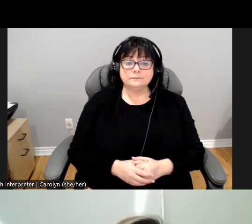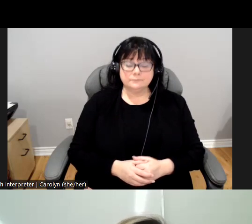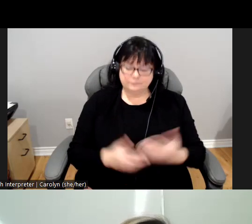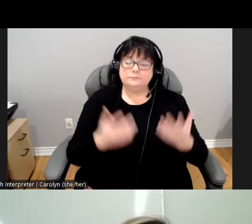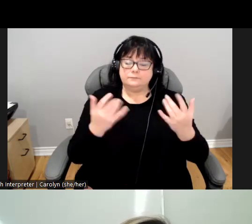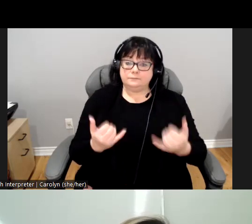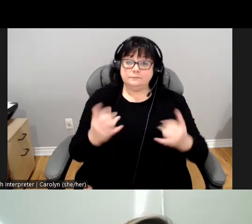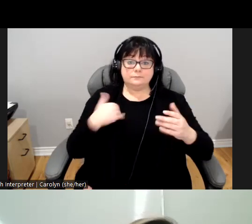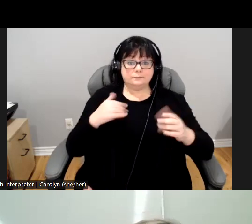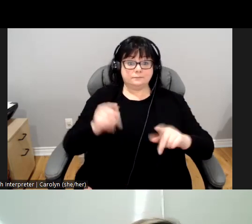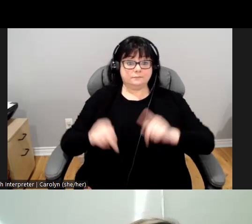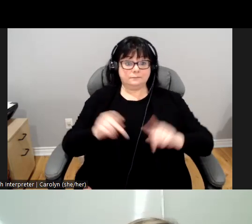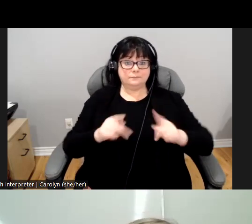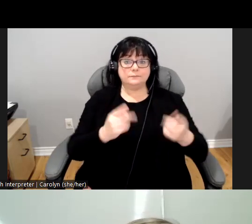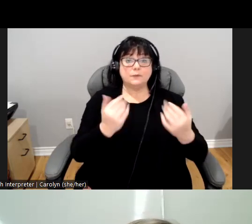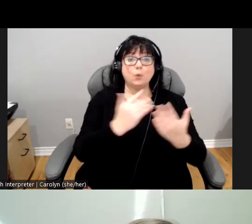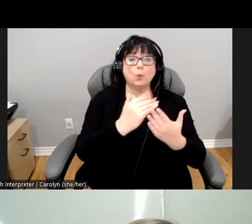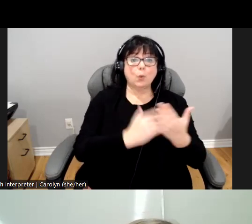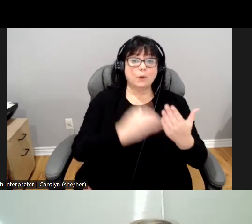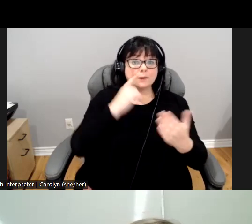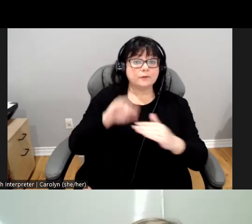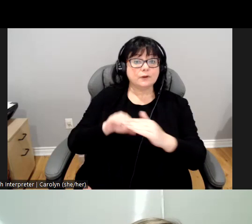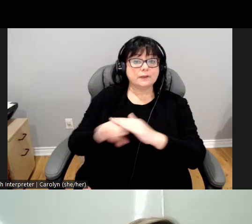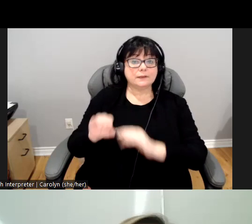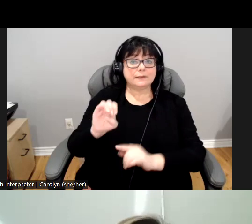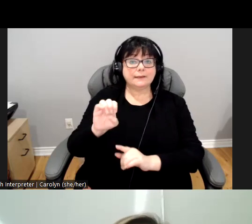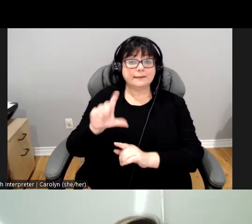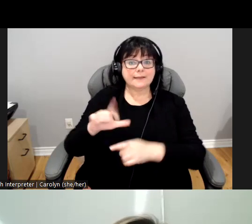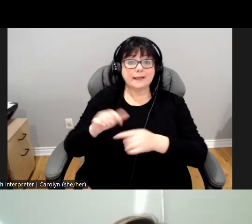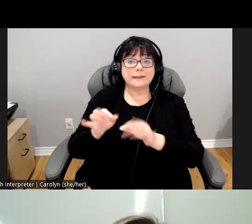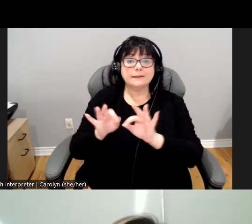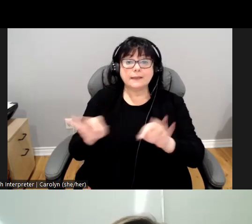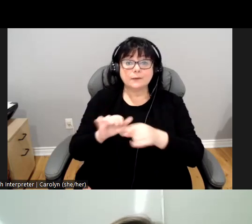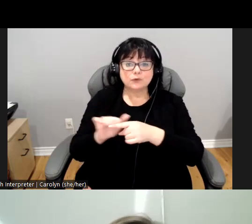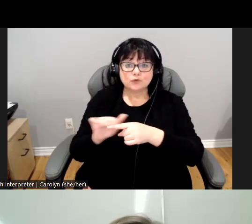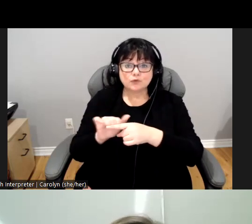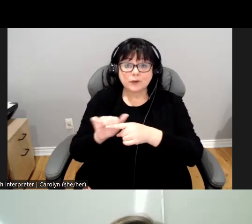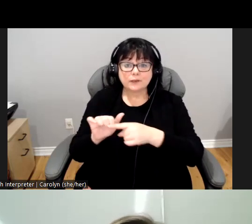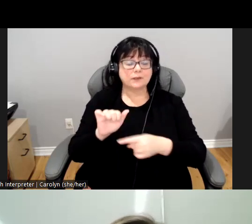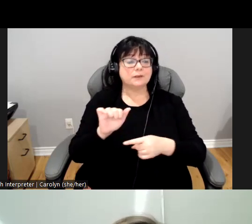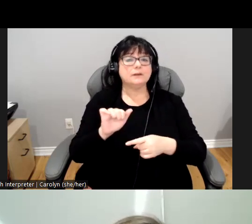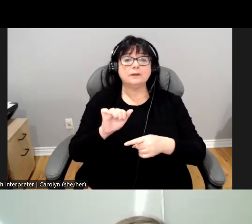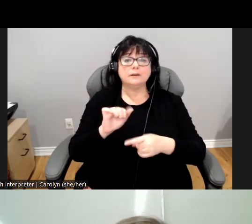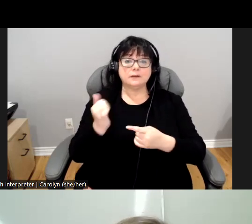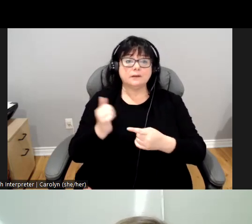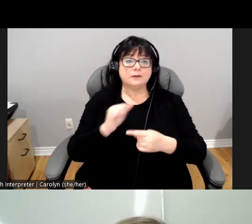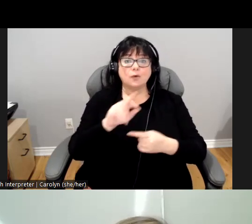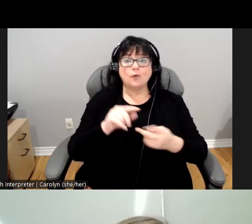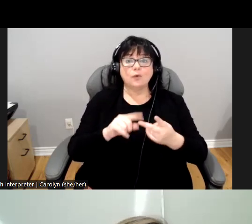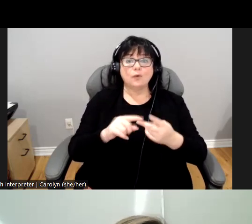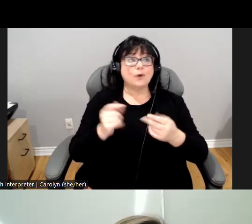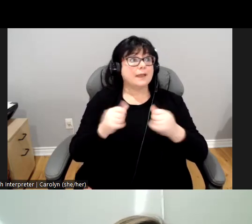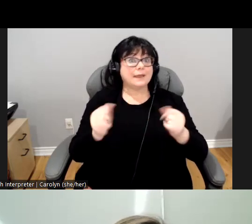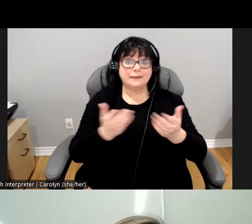them some service while they were waiting to be able to get into language training or get them service in general because they couldn't access language